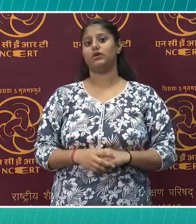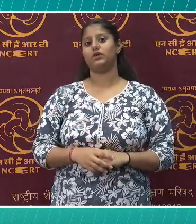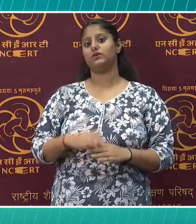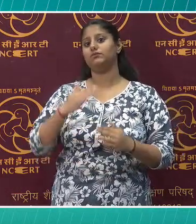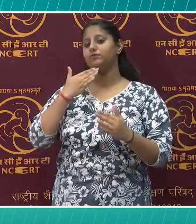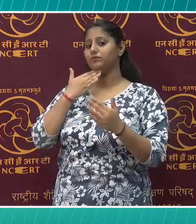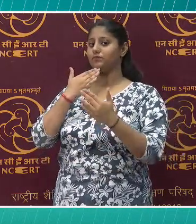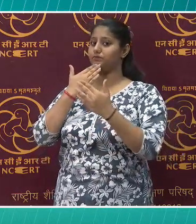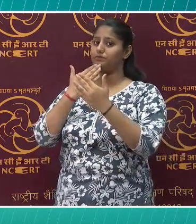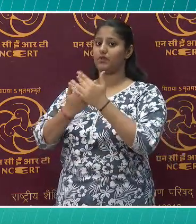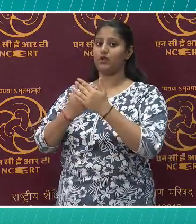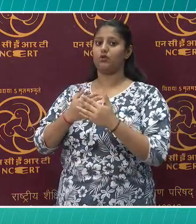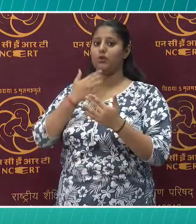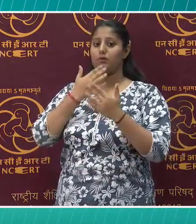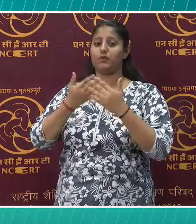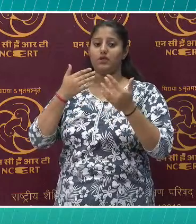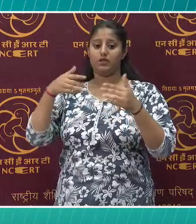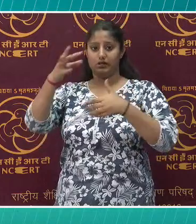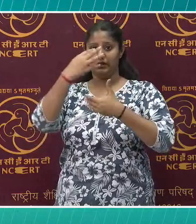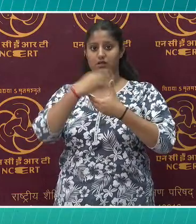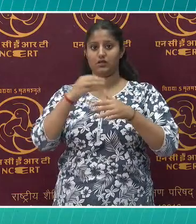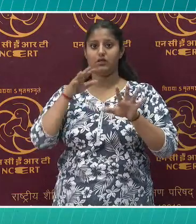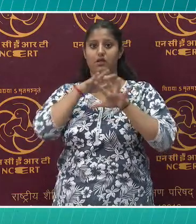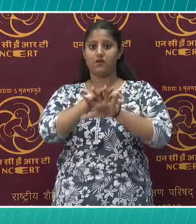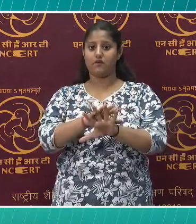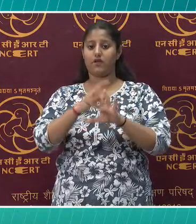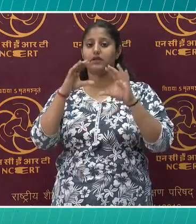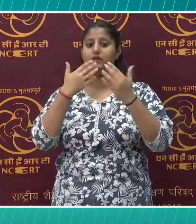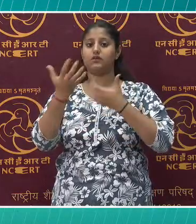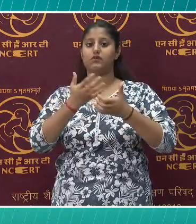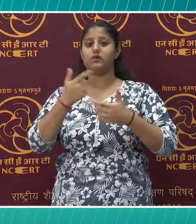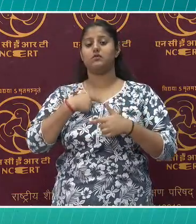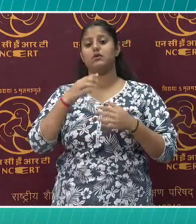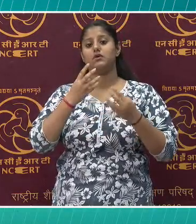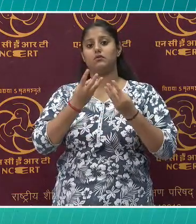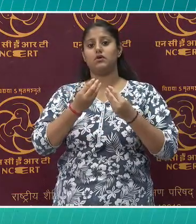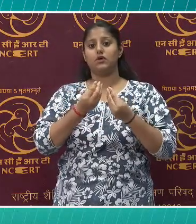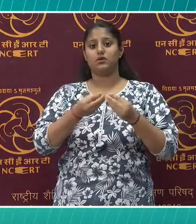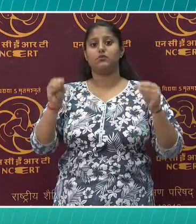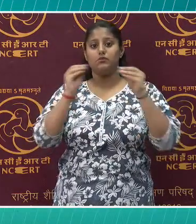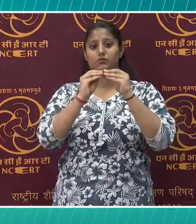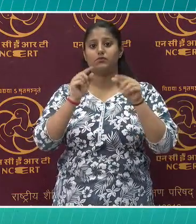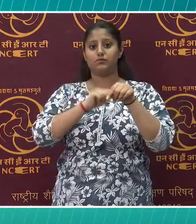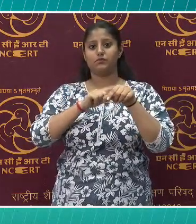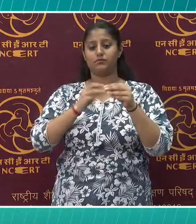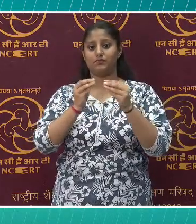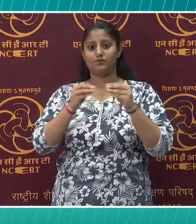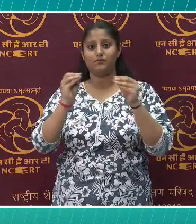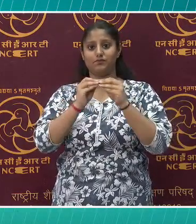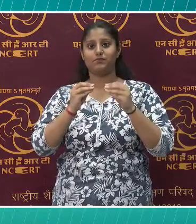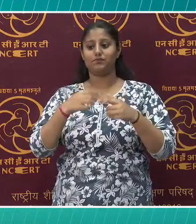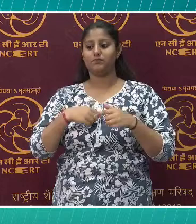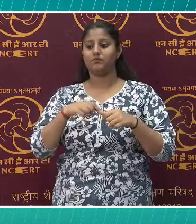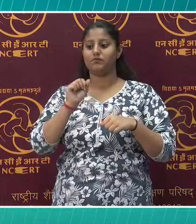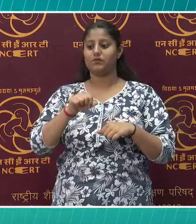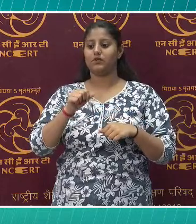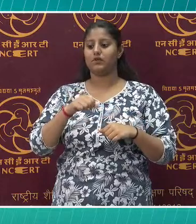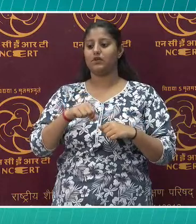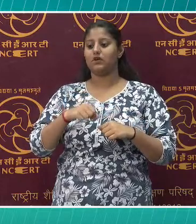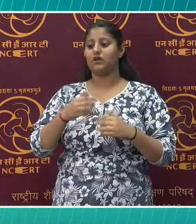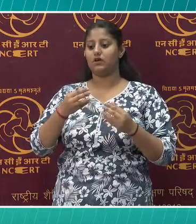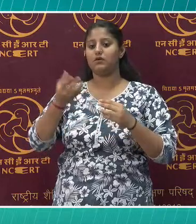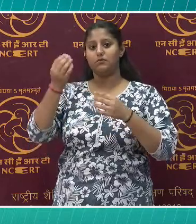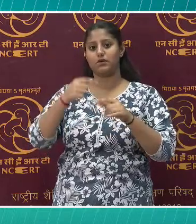you so much, ma'am. It was a very engaging discussion. I wish we had more time. We could go on and on. There's so many aspects. Of course, again, I'm sure we'll